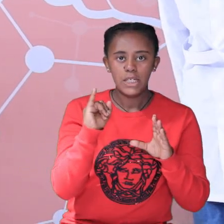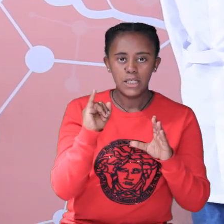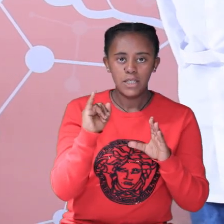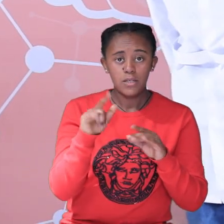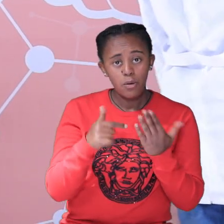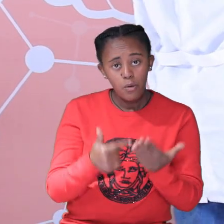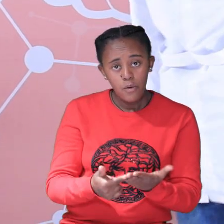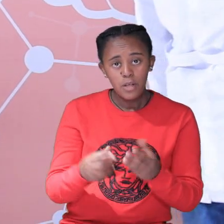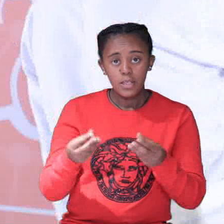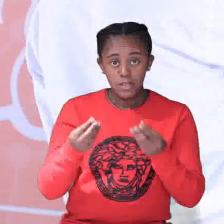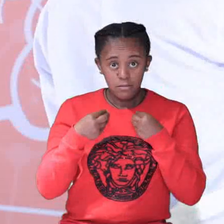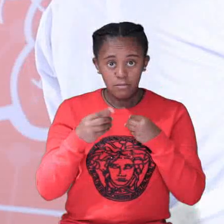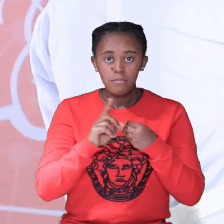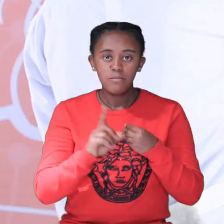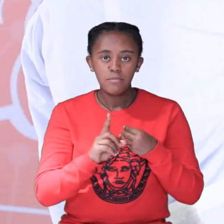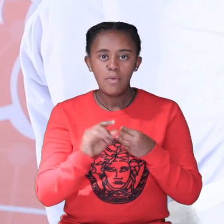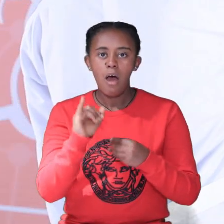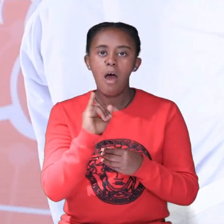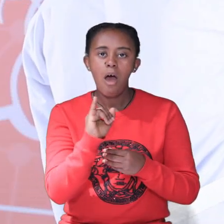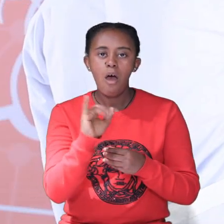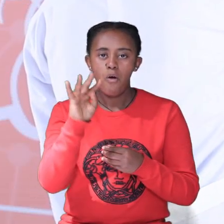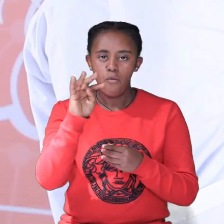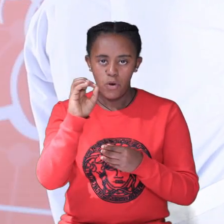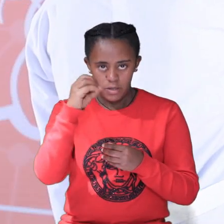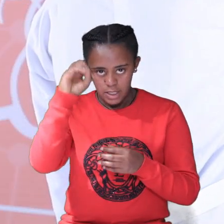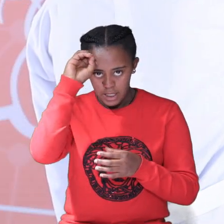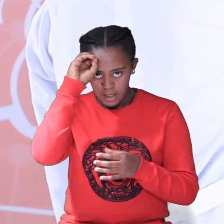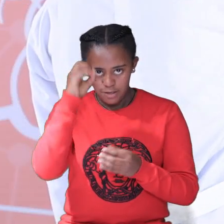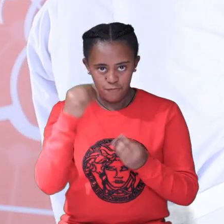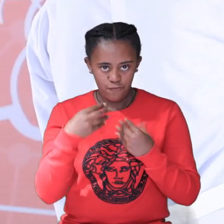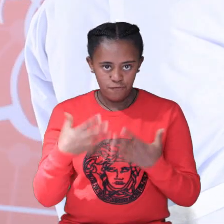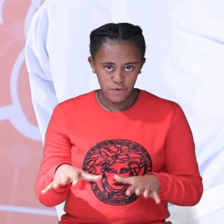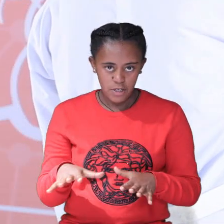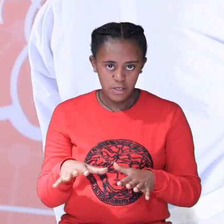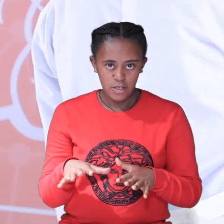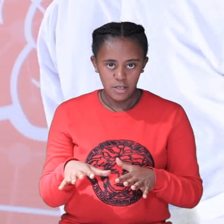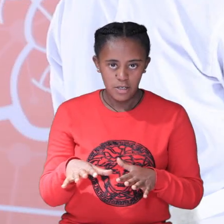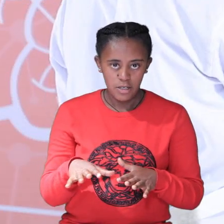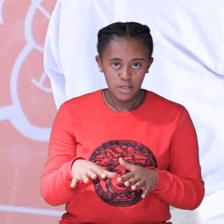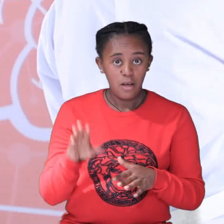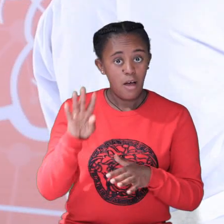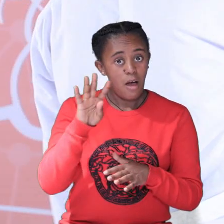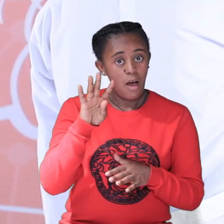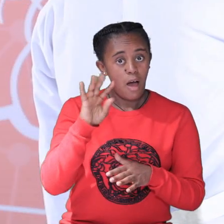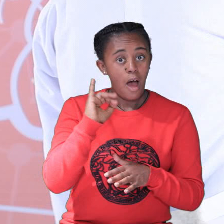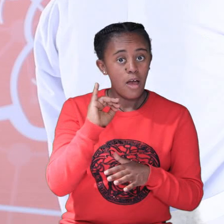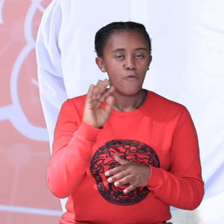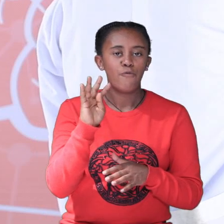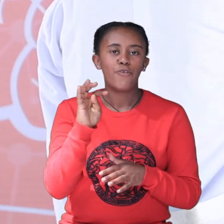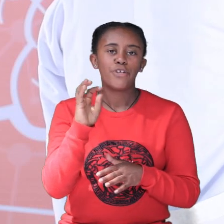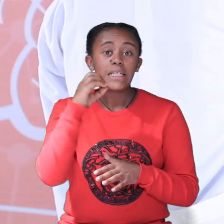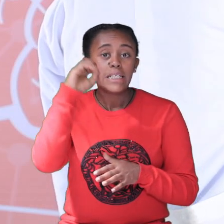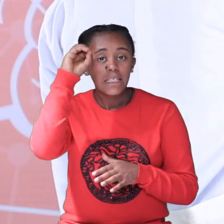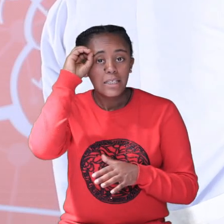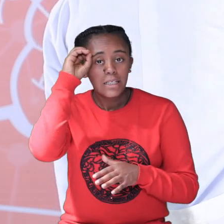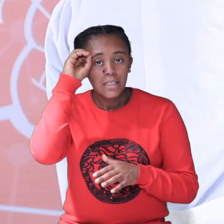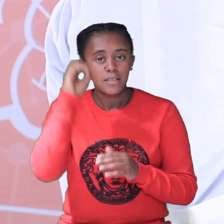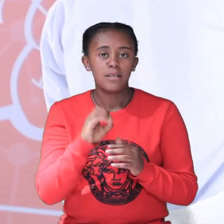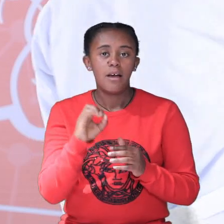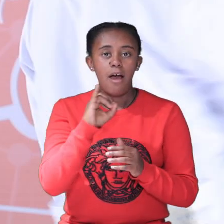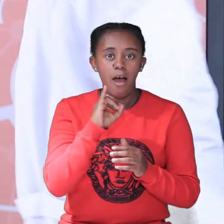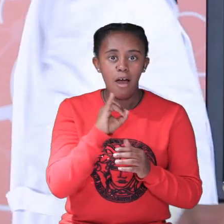So a ray of light strikes a reflecting surface at an angle of 40 degree from the normal is, this